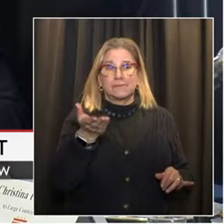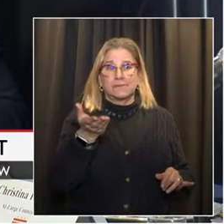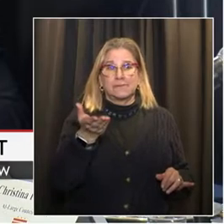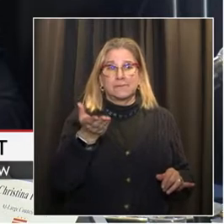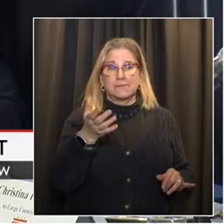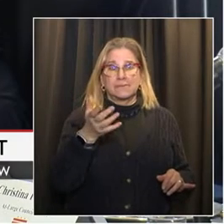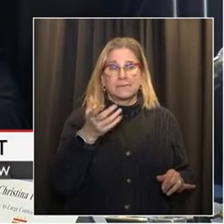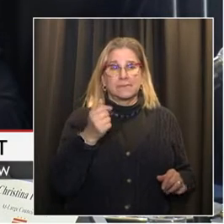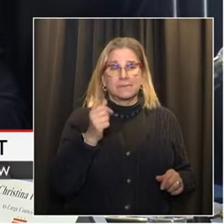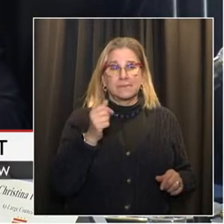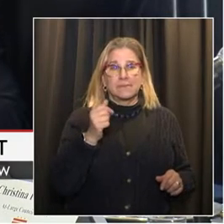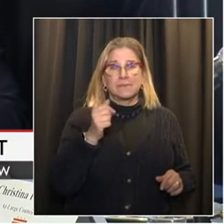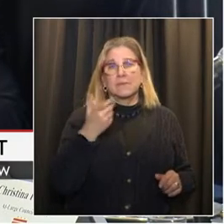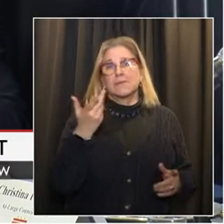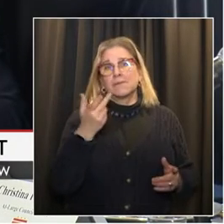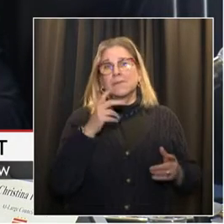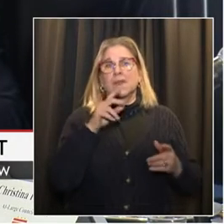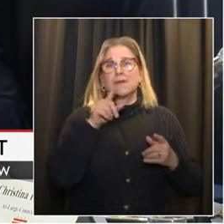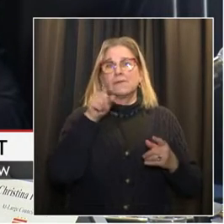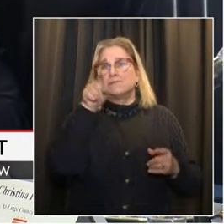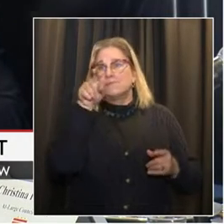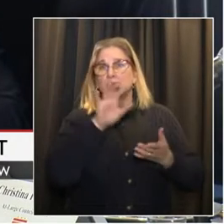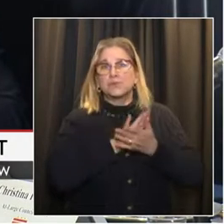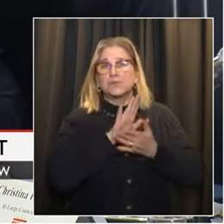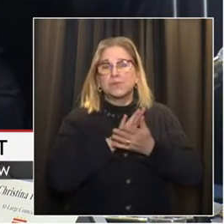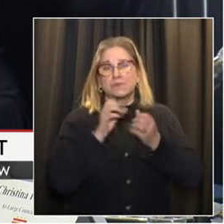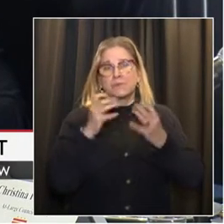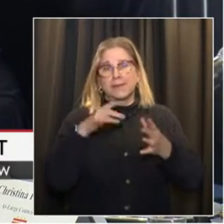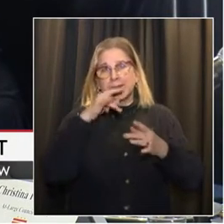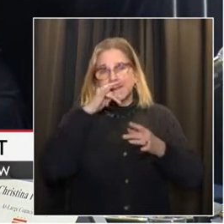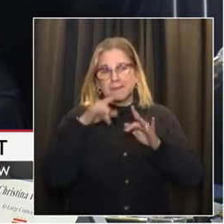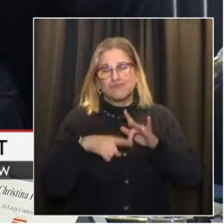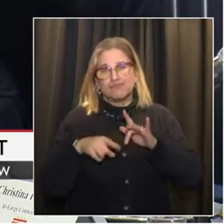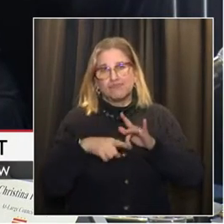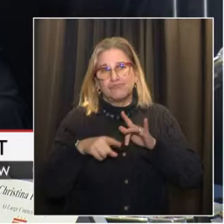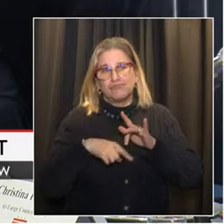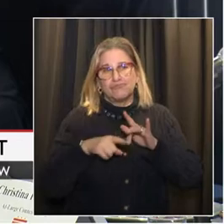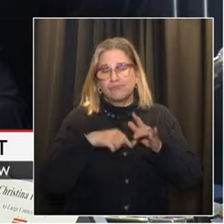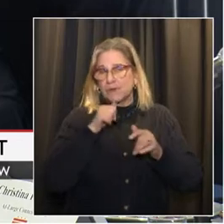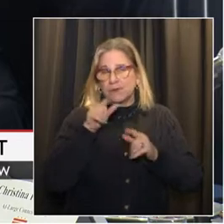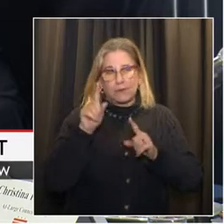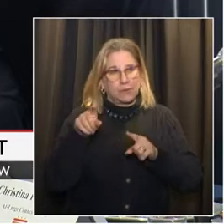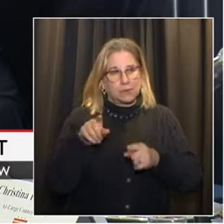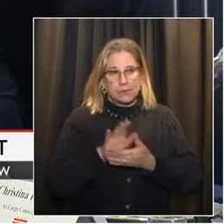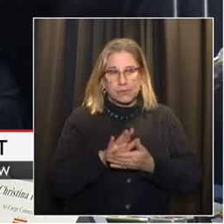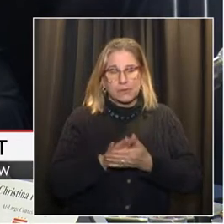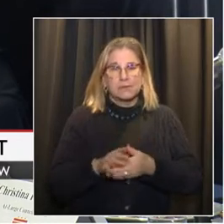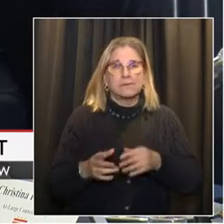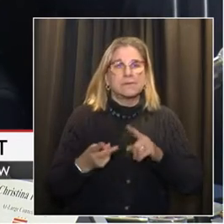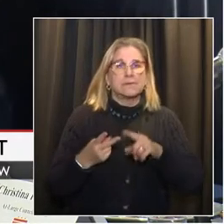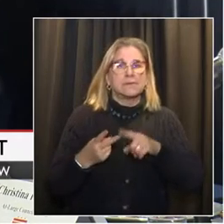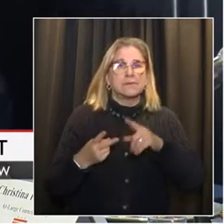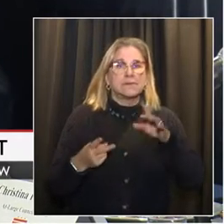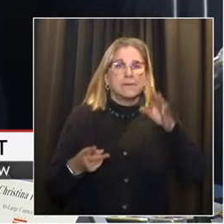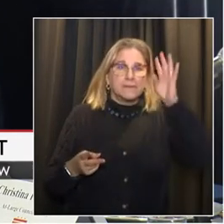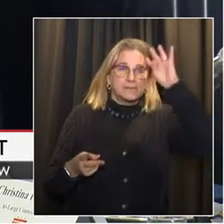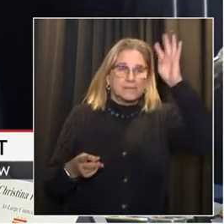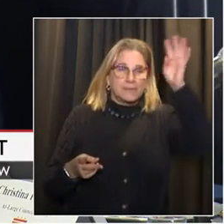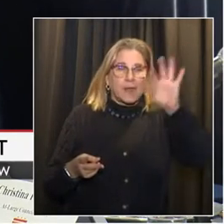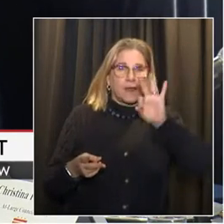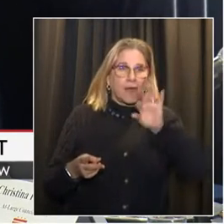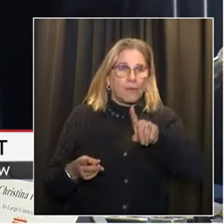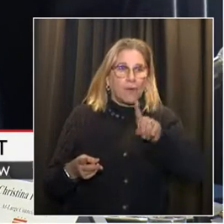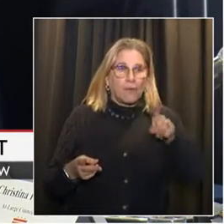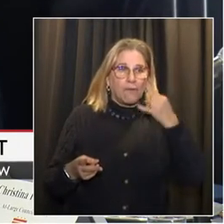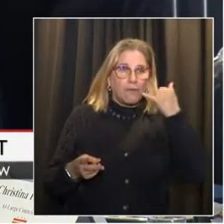911 call center, poverty in this city, so that we can draw the right connections. Because if we're looking at a